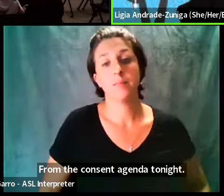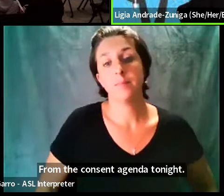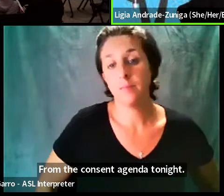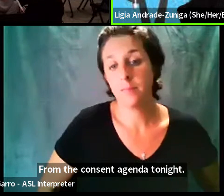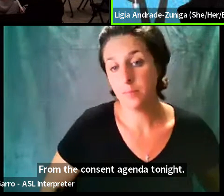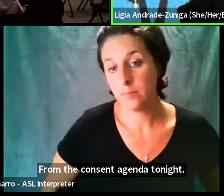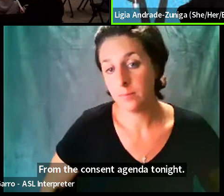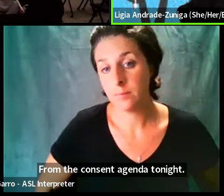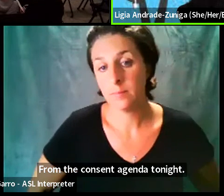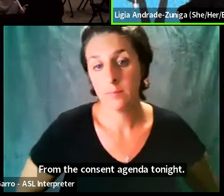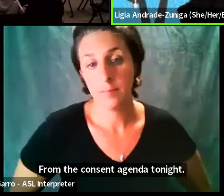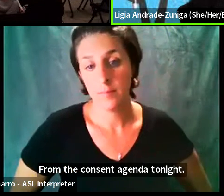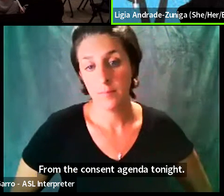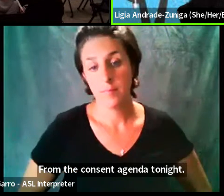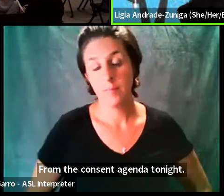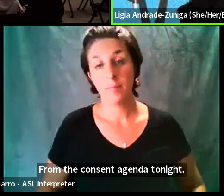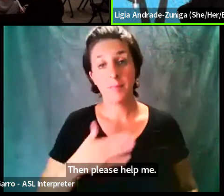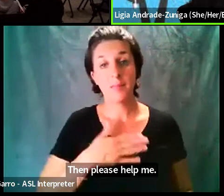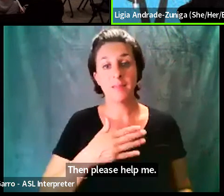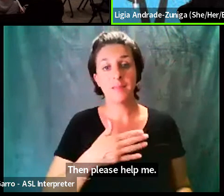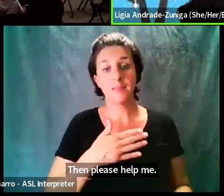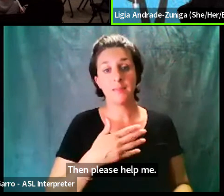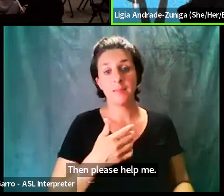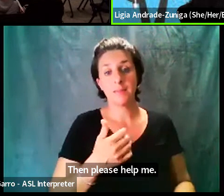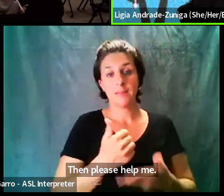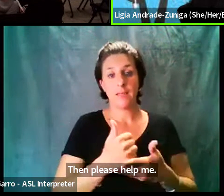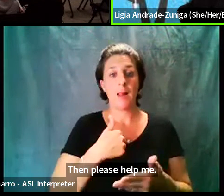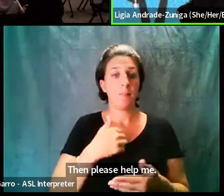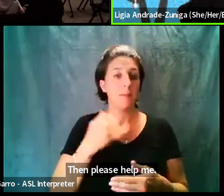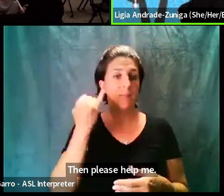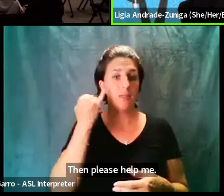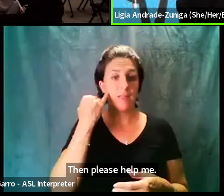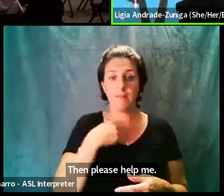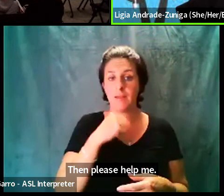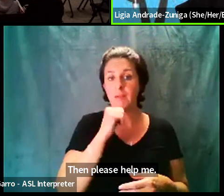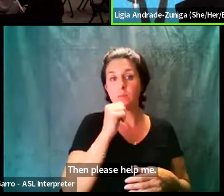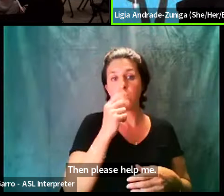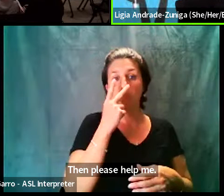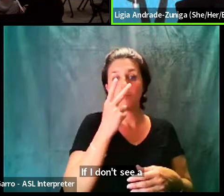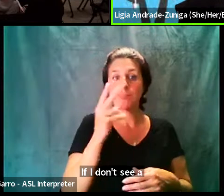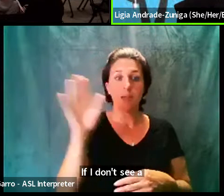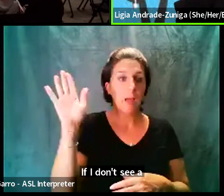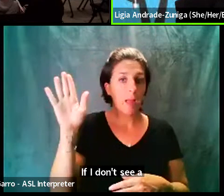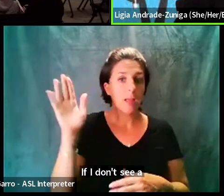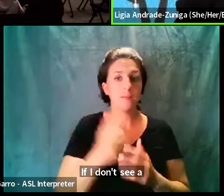And please help me if I don't see a hand.